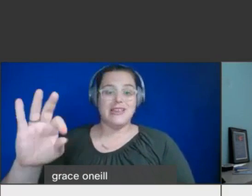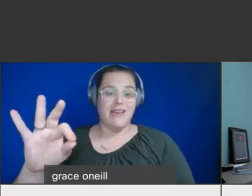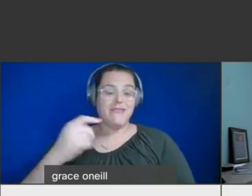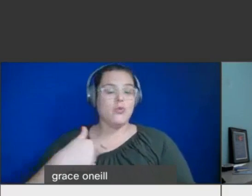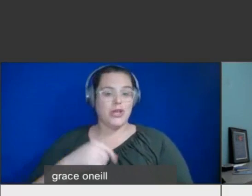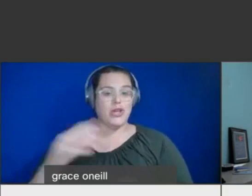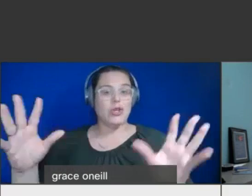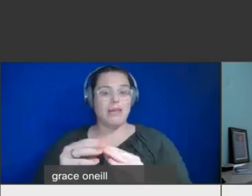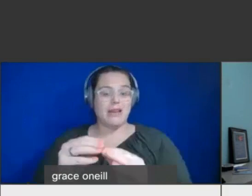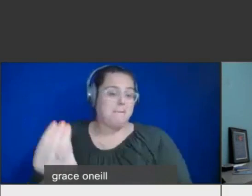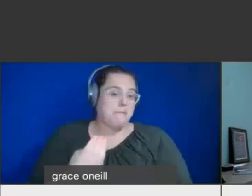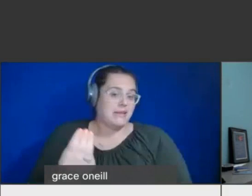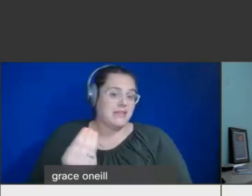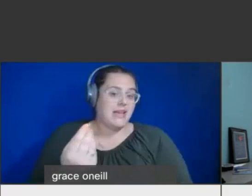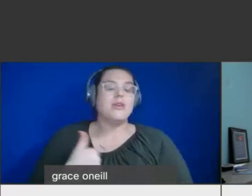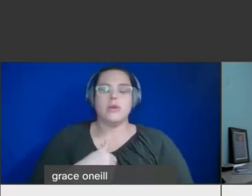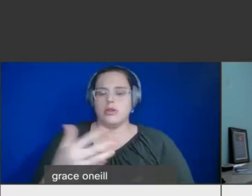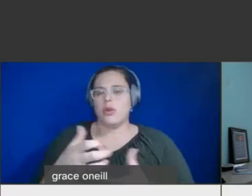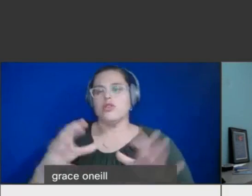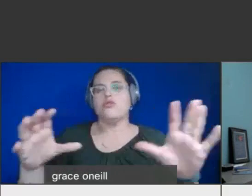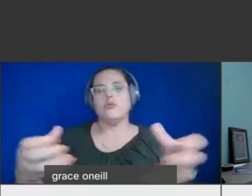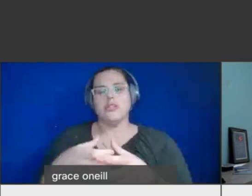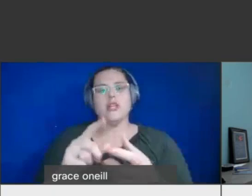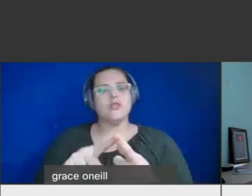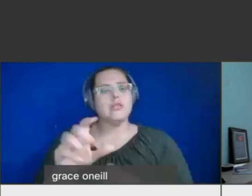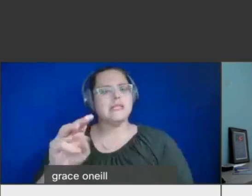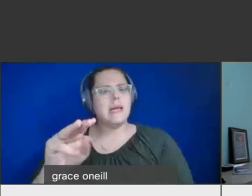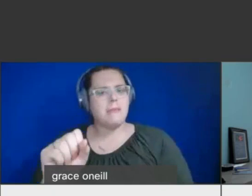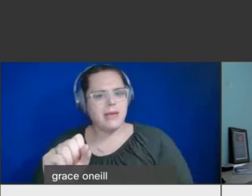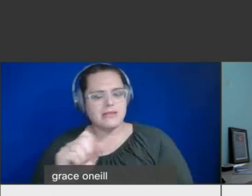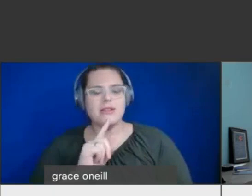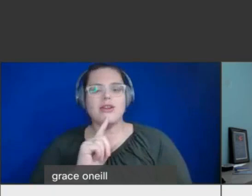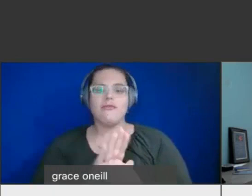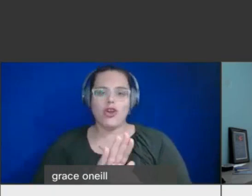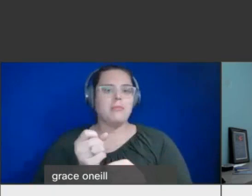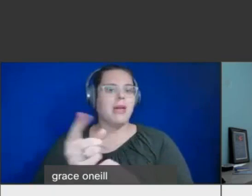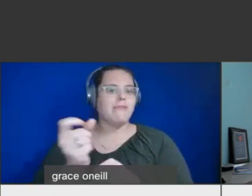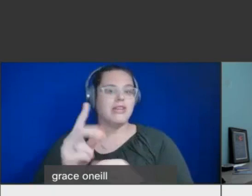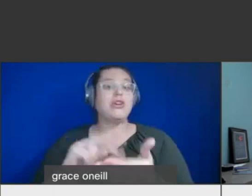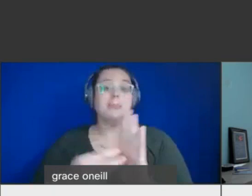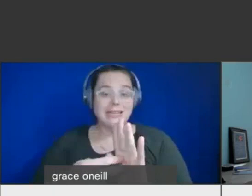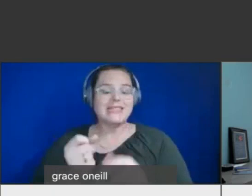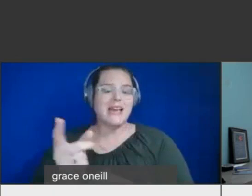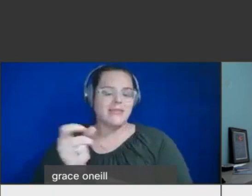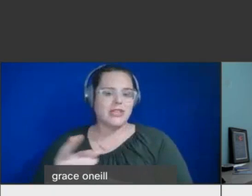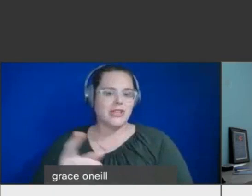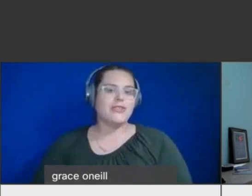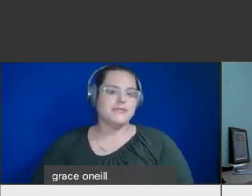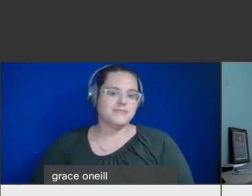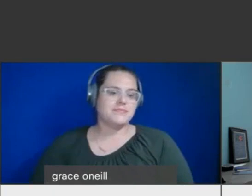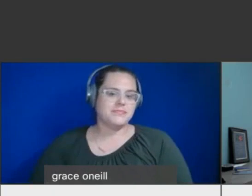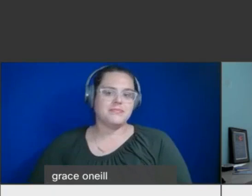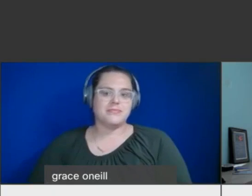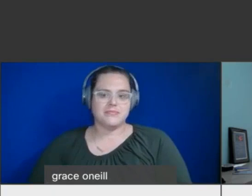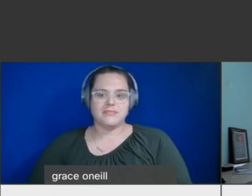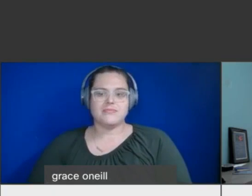need to reach out to CMS just to confirm that each year means each year. But what they were clarifying was for the documentation